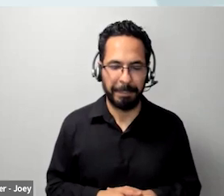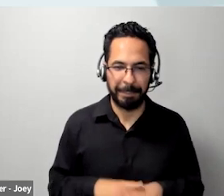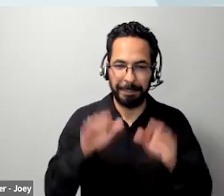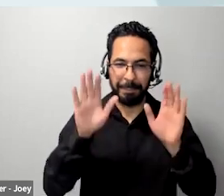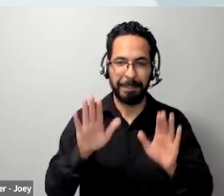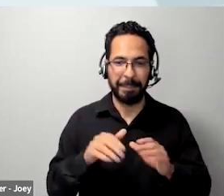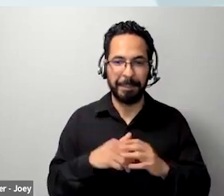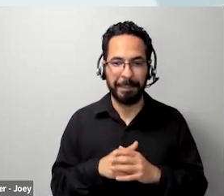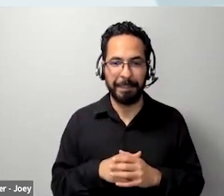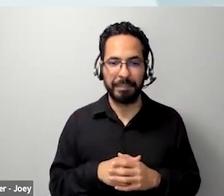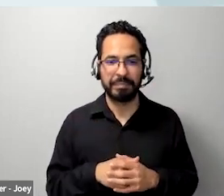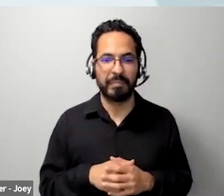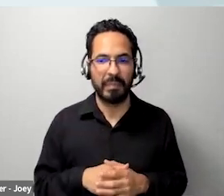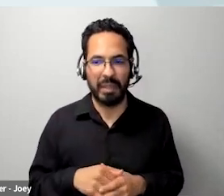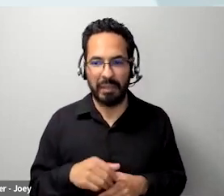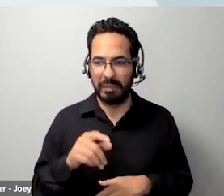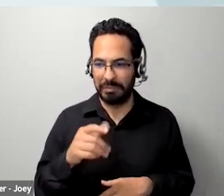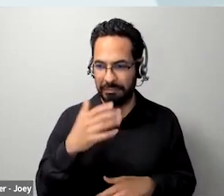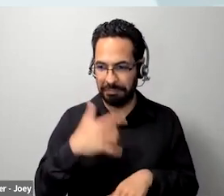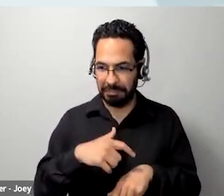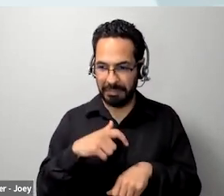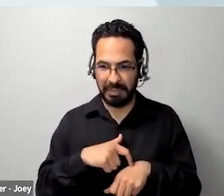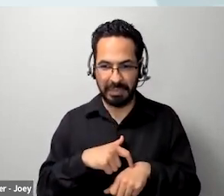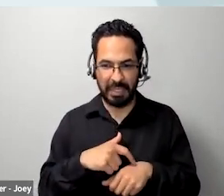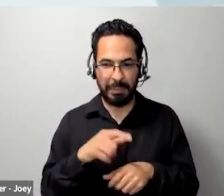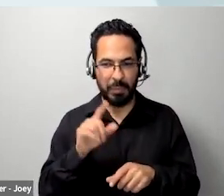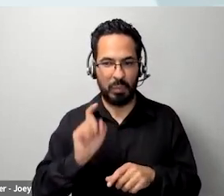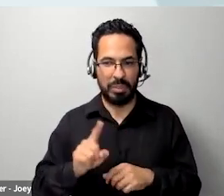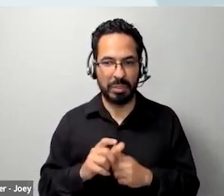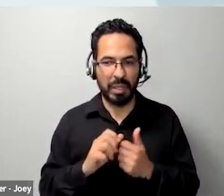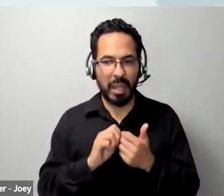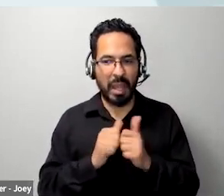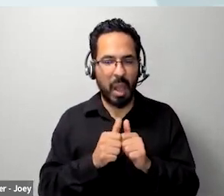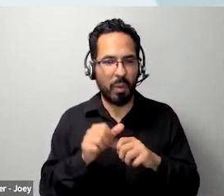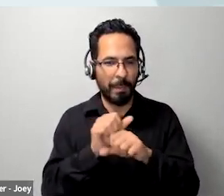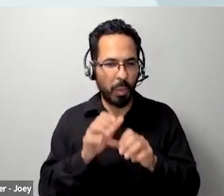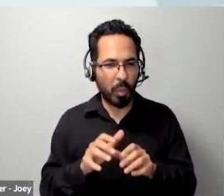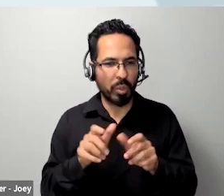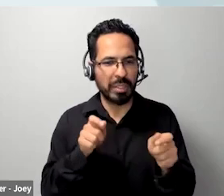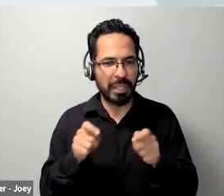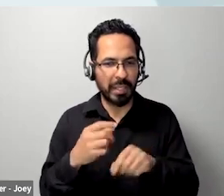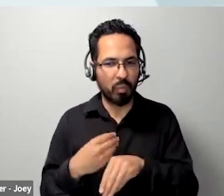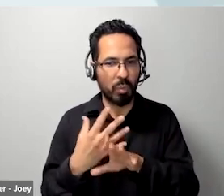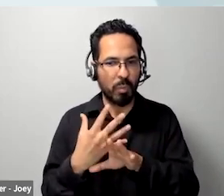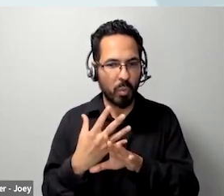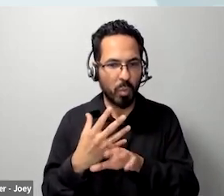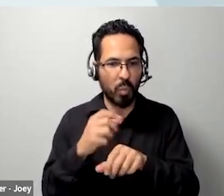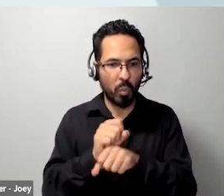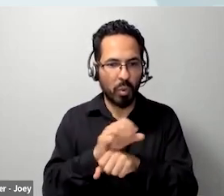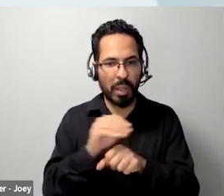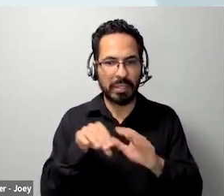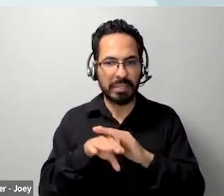Great. And a very timely question. How are employers now handling remote work and accessibility for